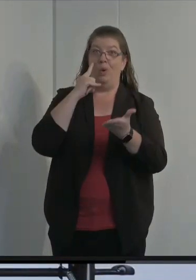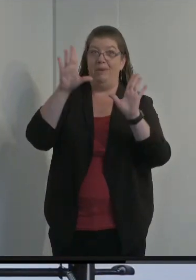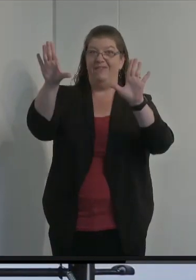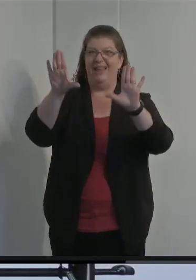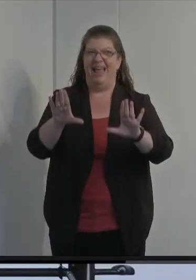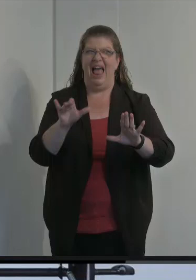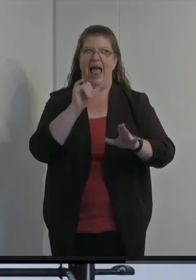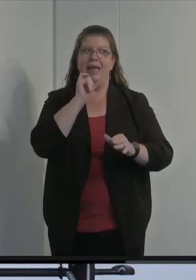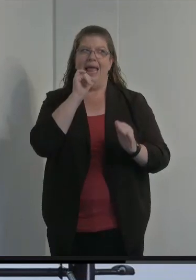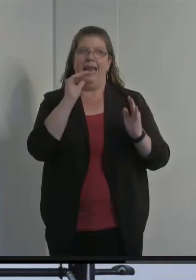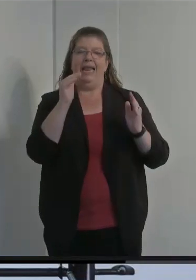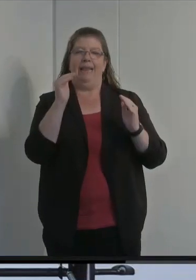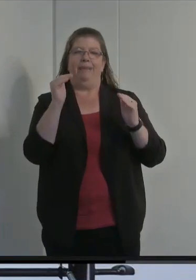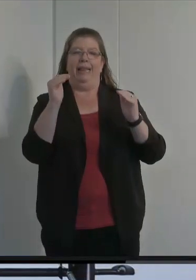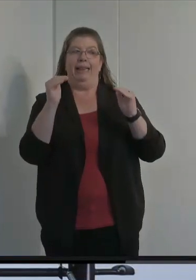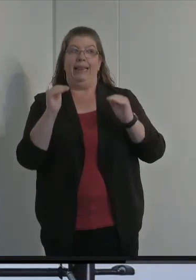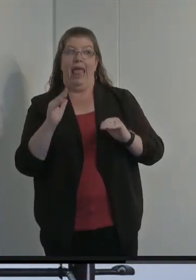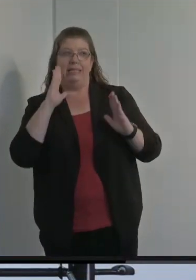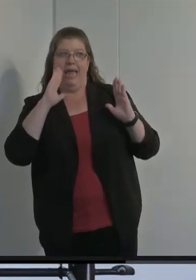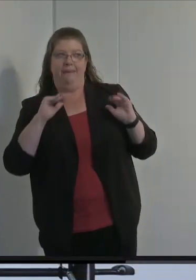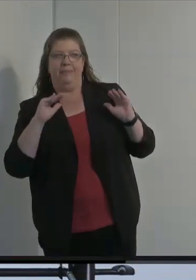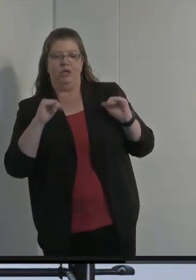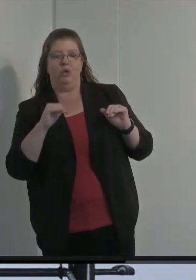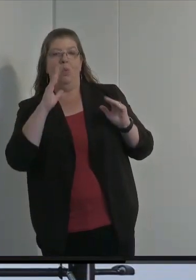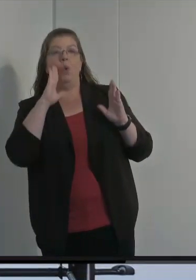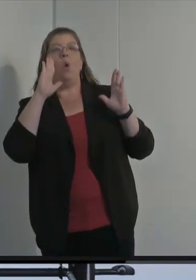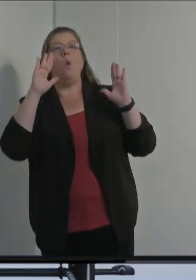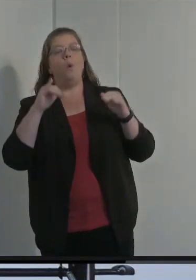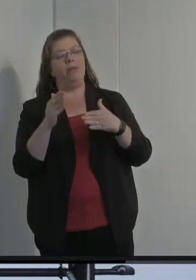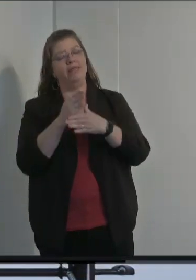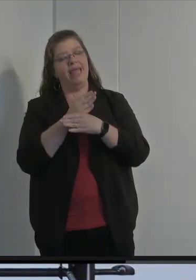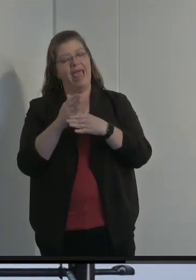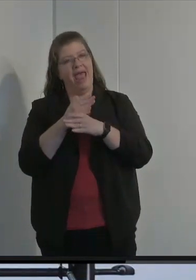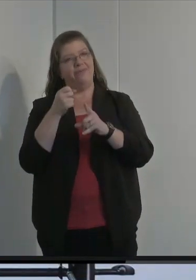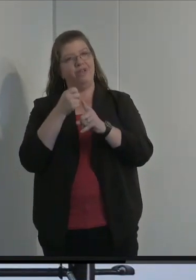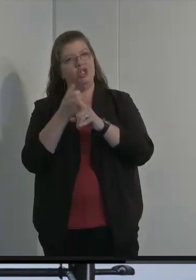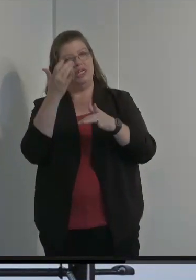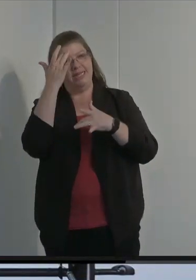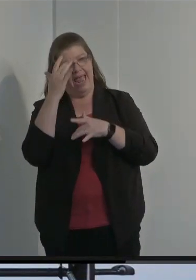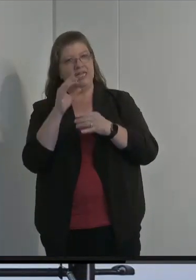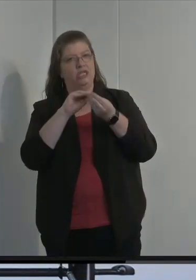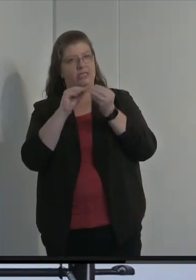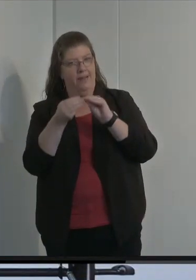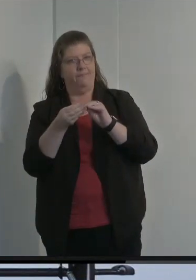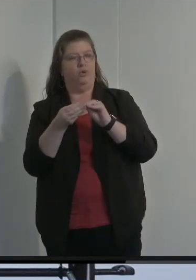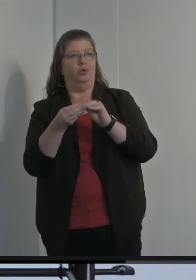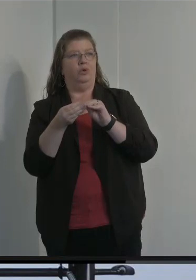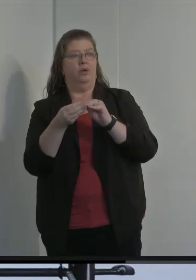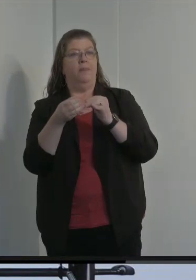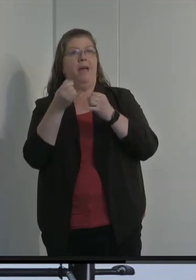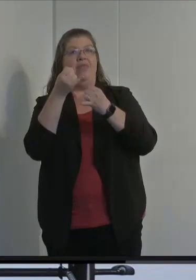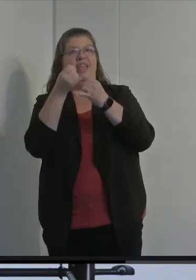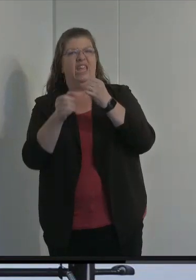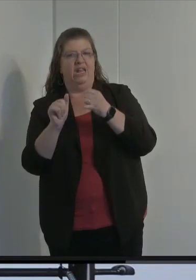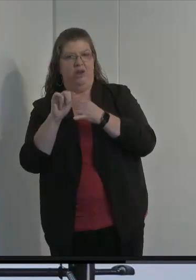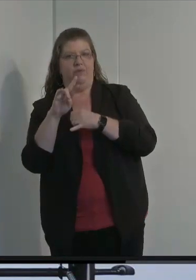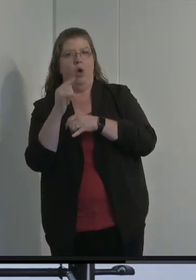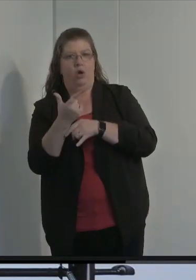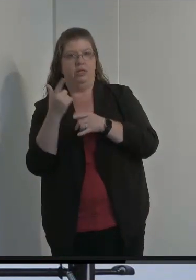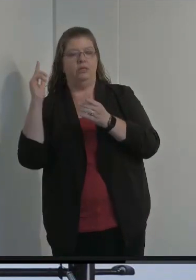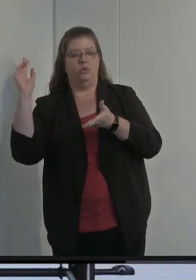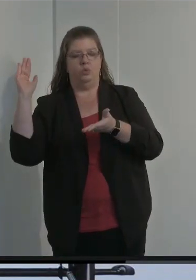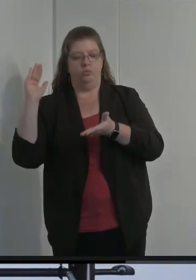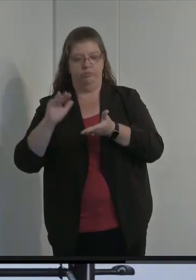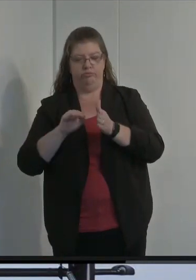being a little less ambitious and hoping that we could have the average case rate by the end of August, because I think as a